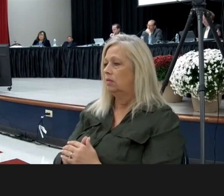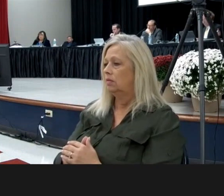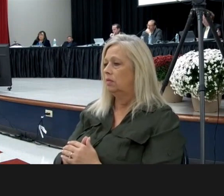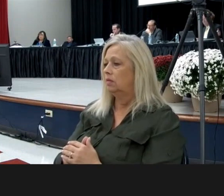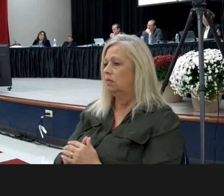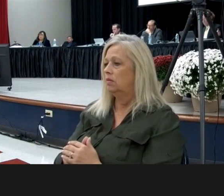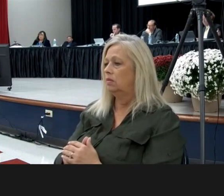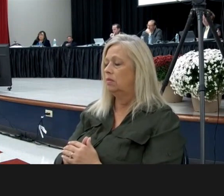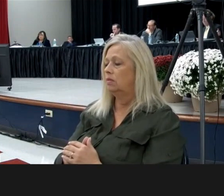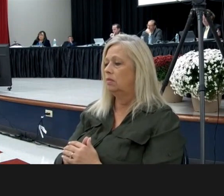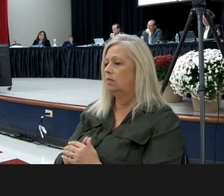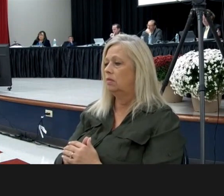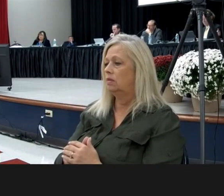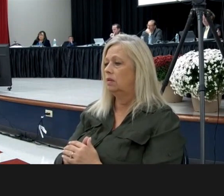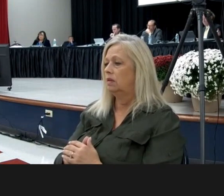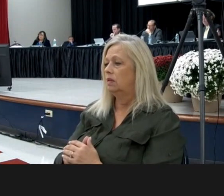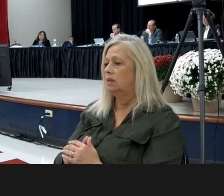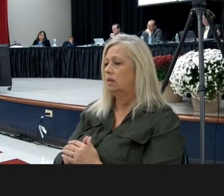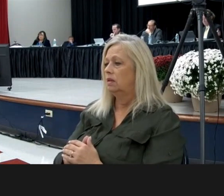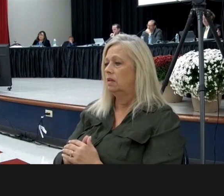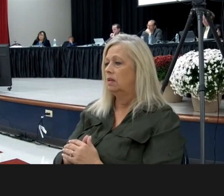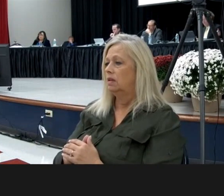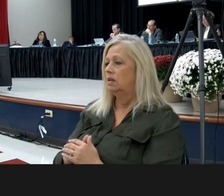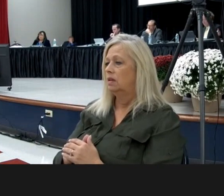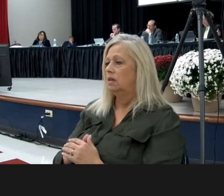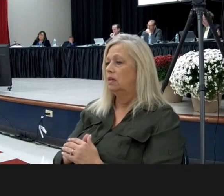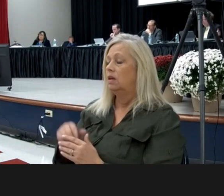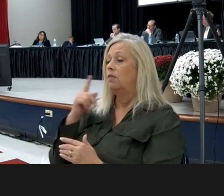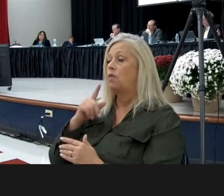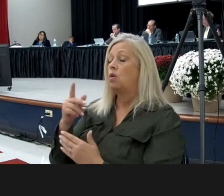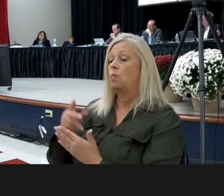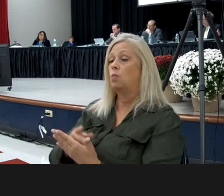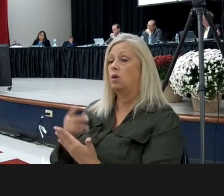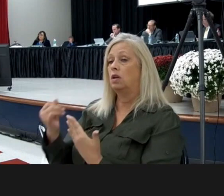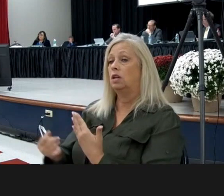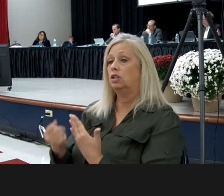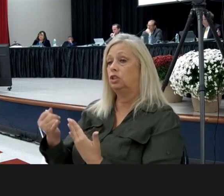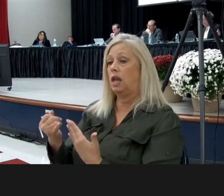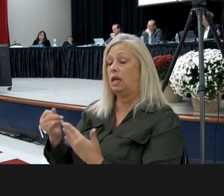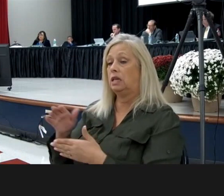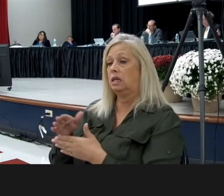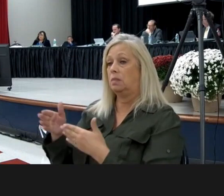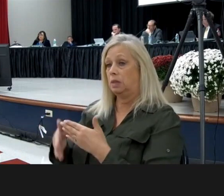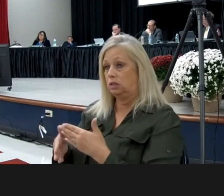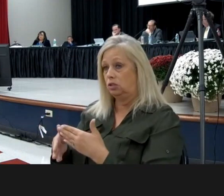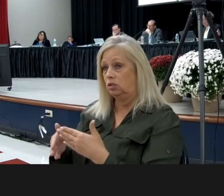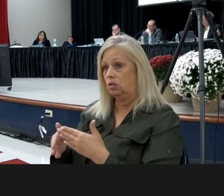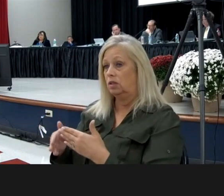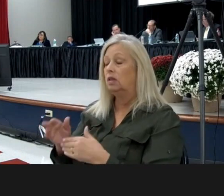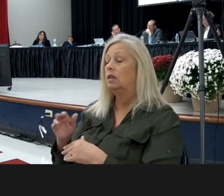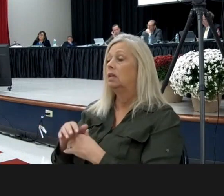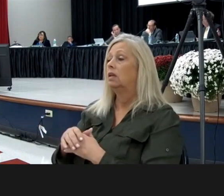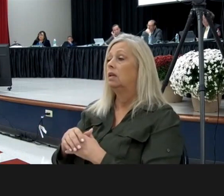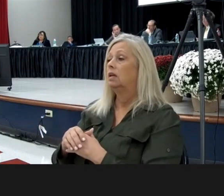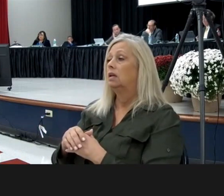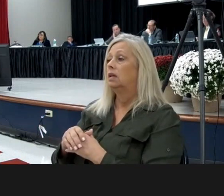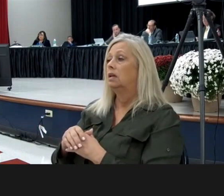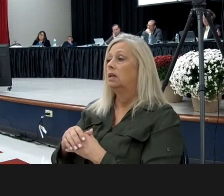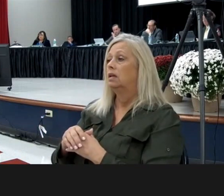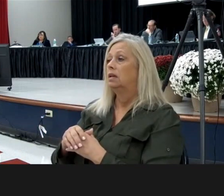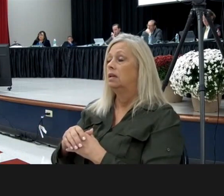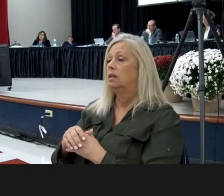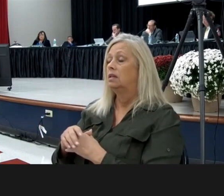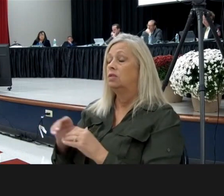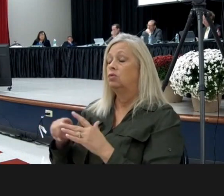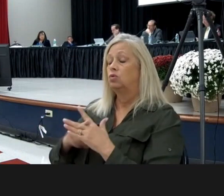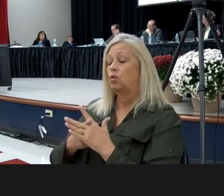Looking out through project completion, just a few more milestone dates I'll highlight here that are on the chart as well. So